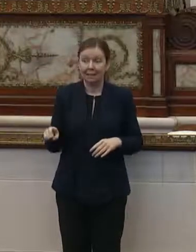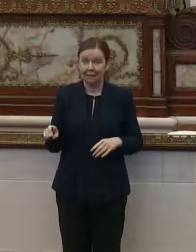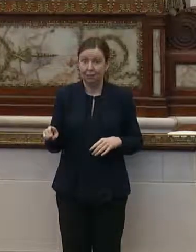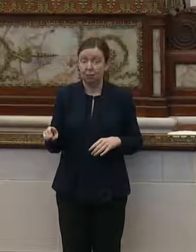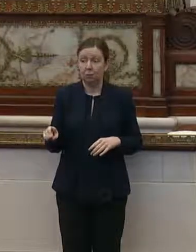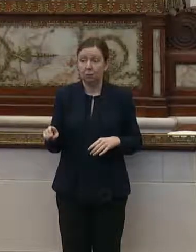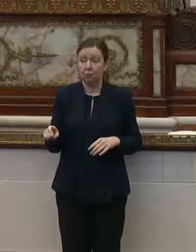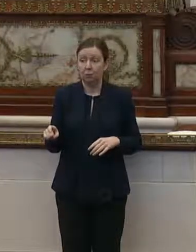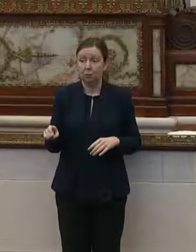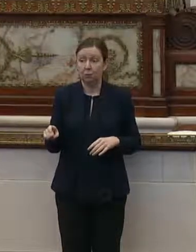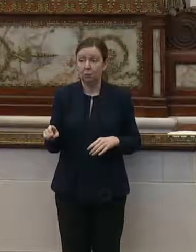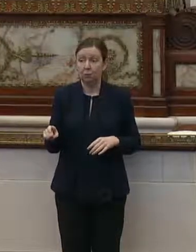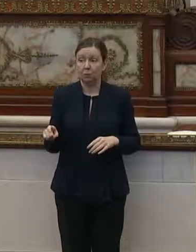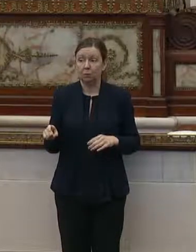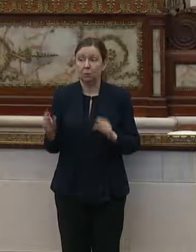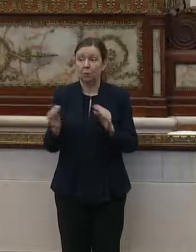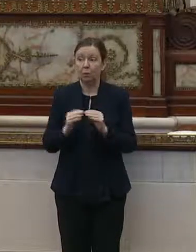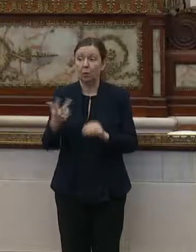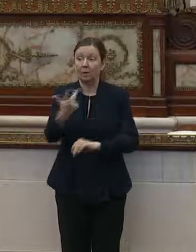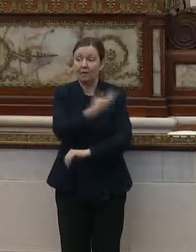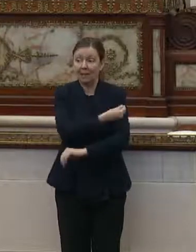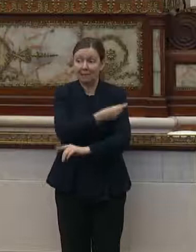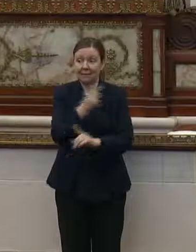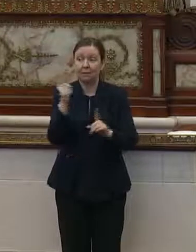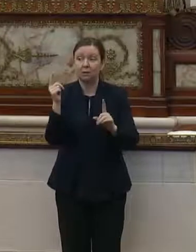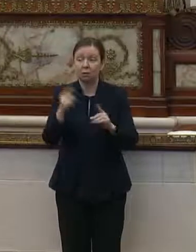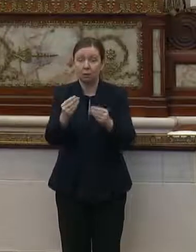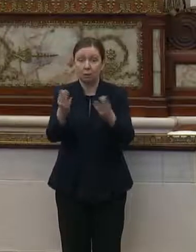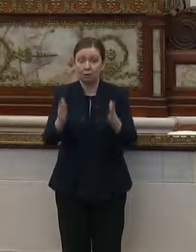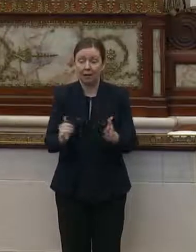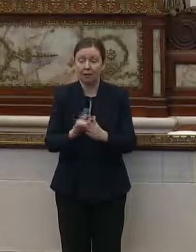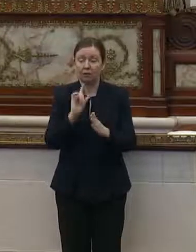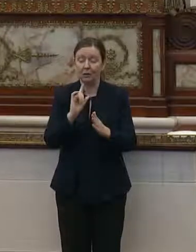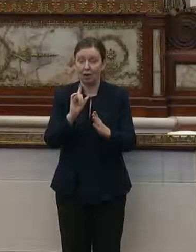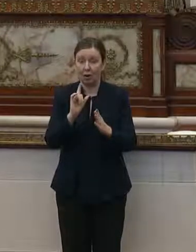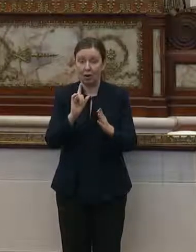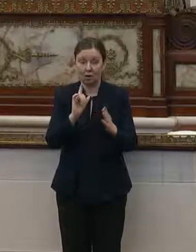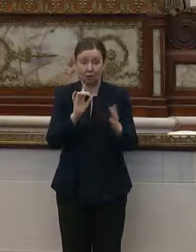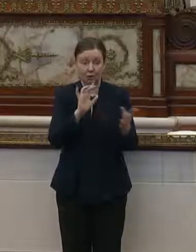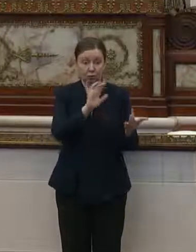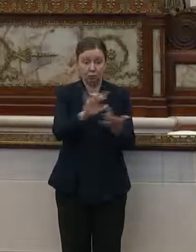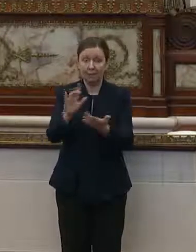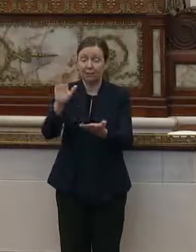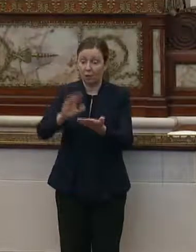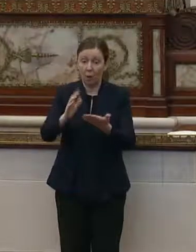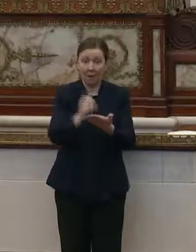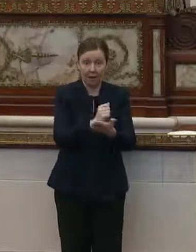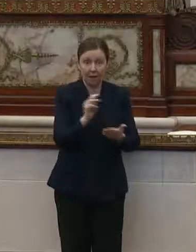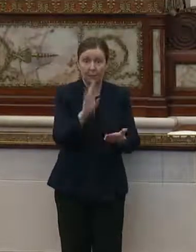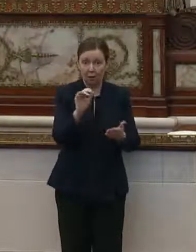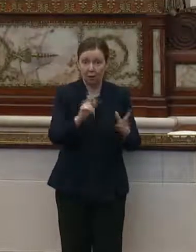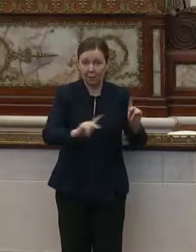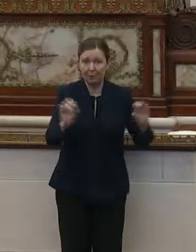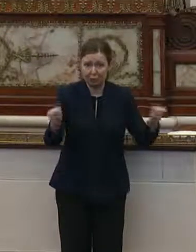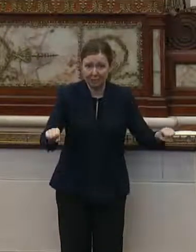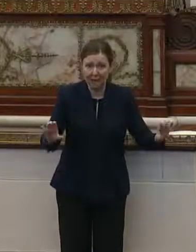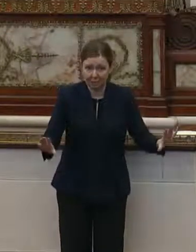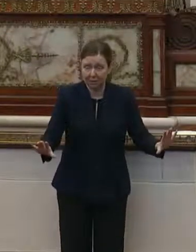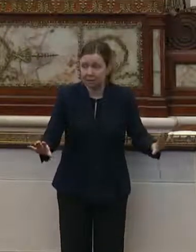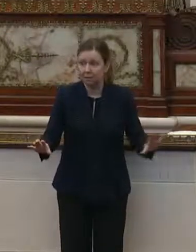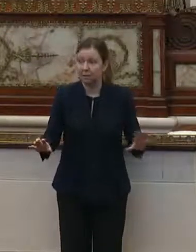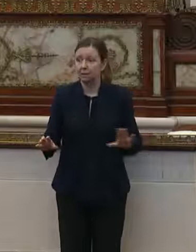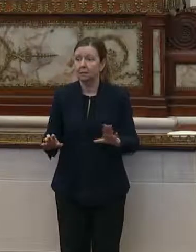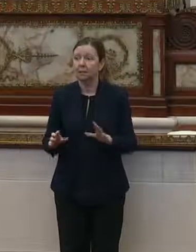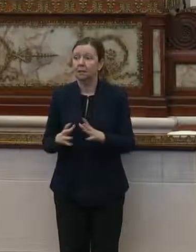believe, direct more vaccine to the providers that are clearly reaching low-income minority populations. Federally qualified health centers